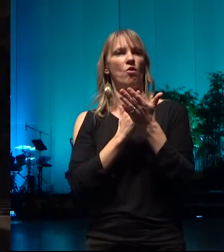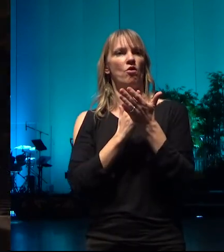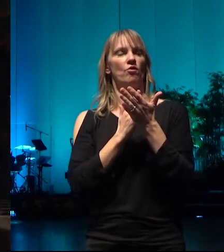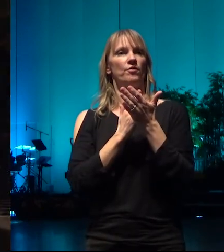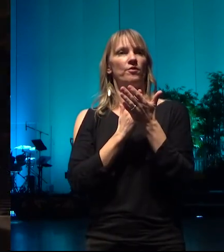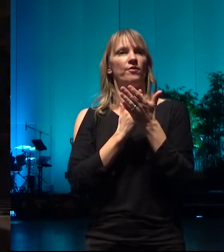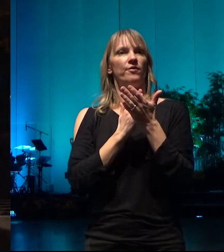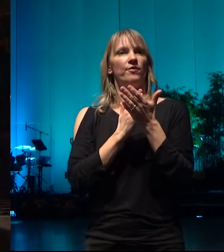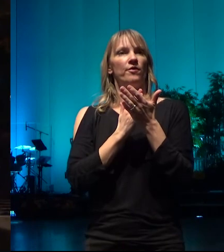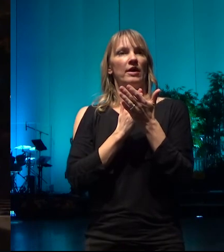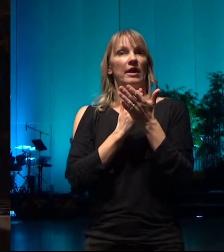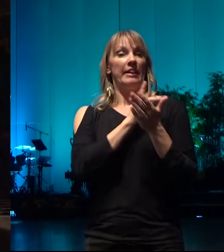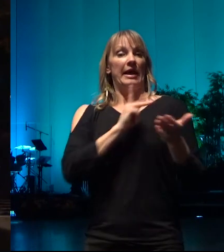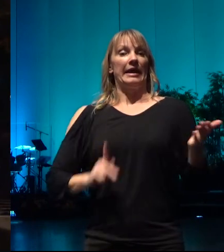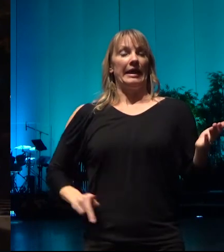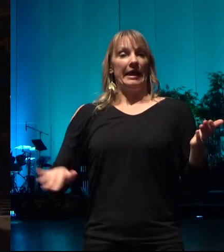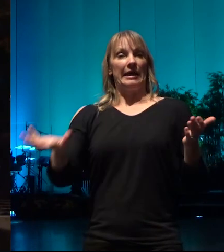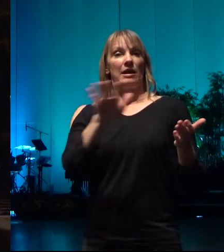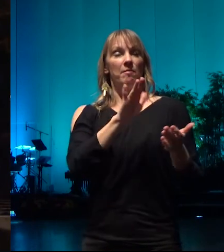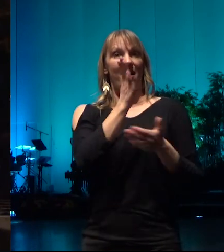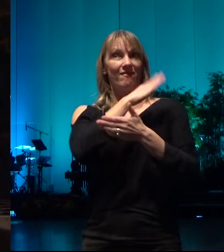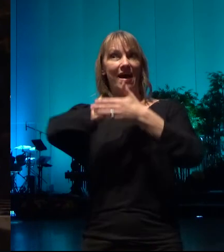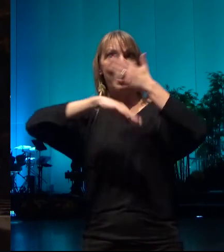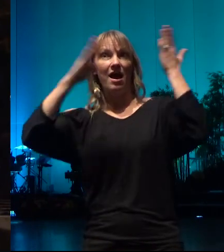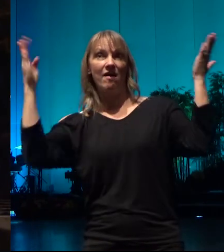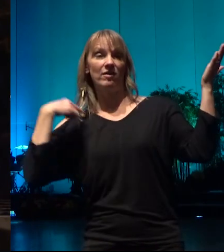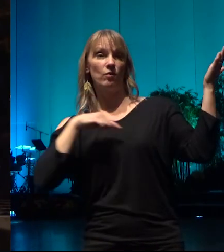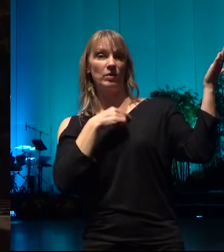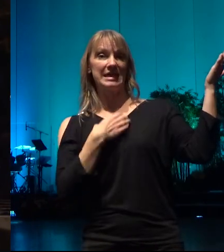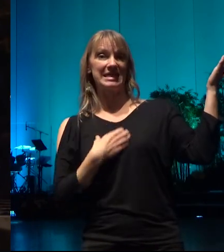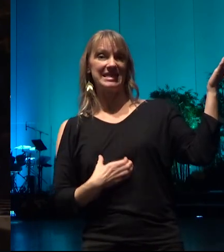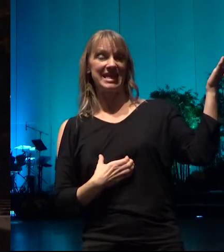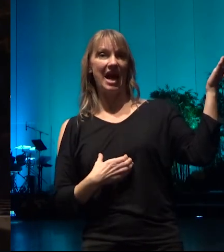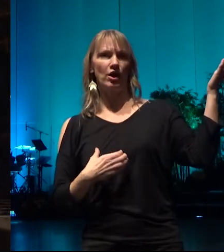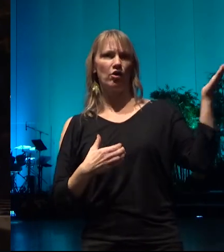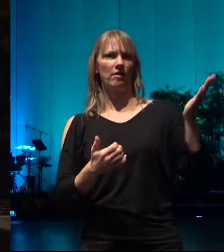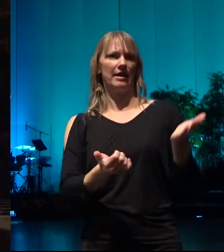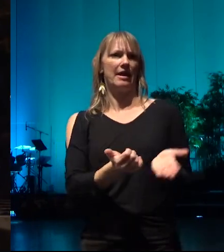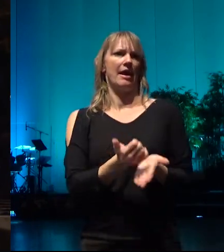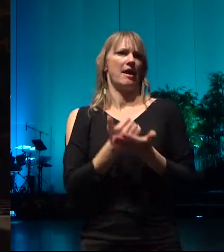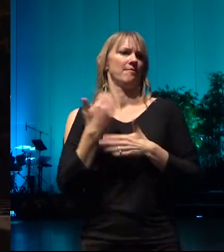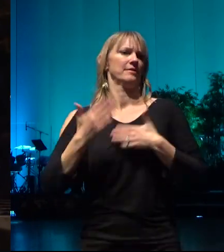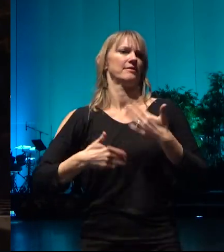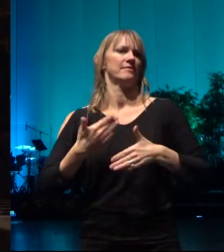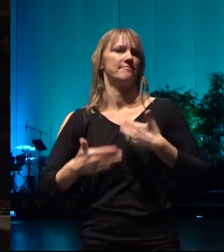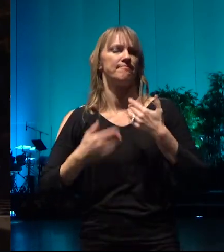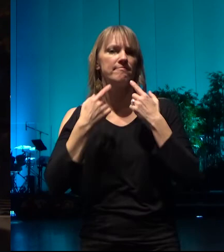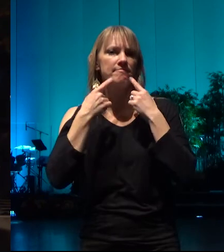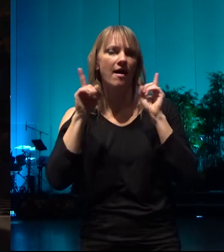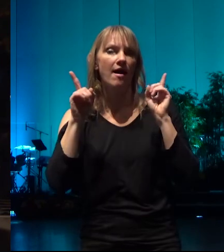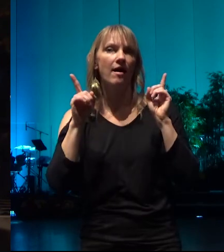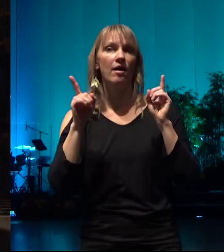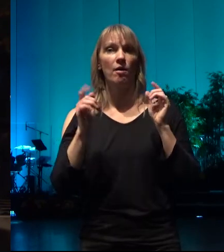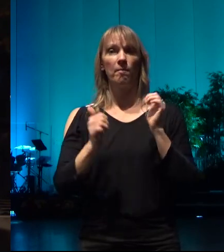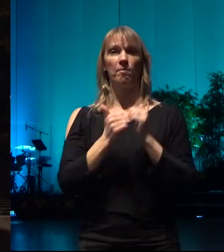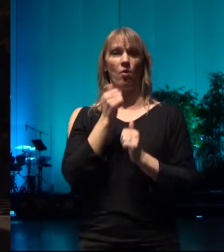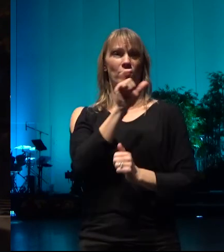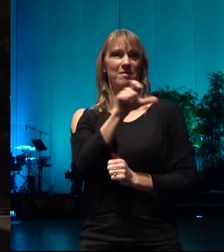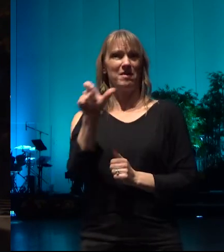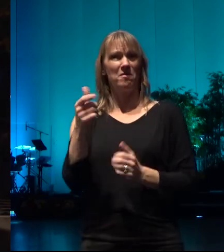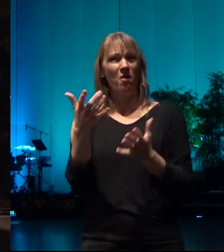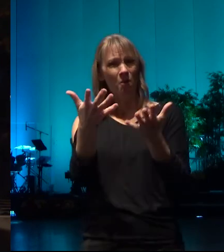to ushering forth the kingdom of heaven that we all yearn for. And that most people want to